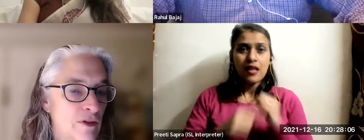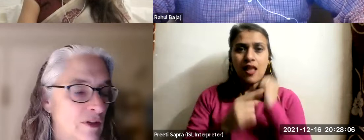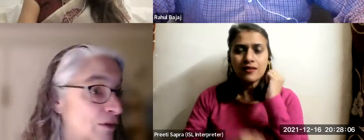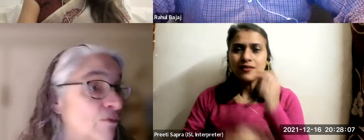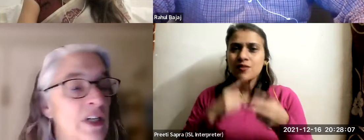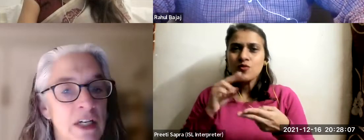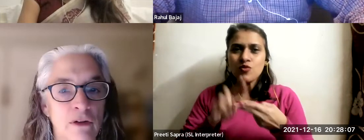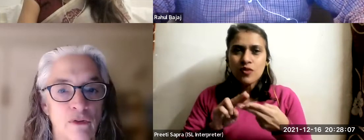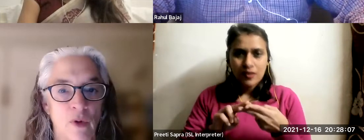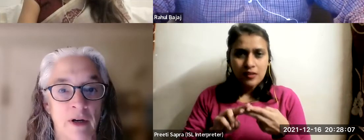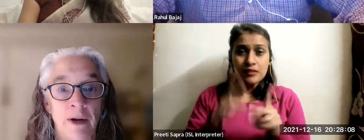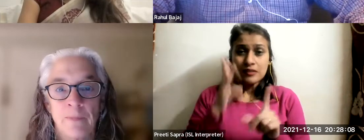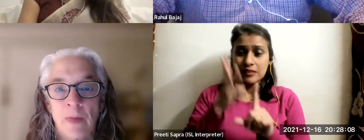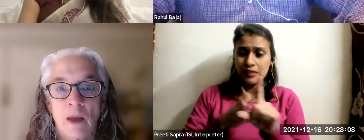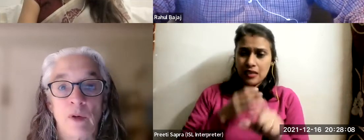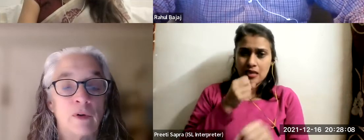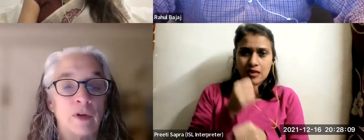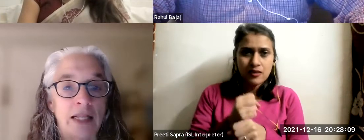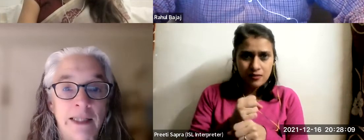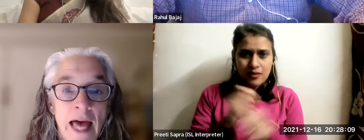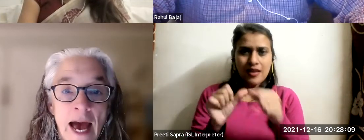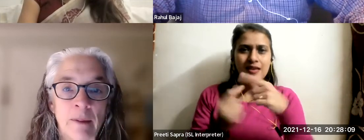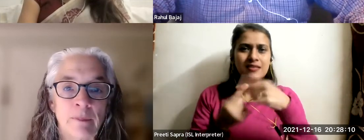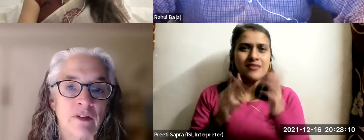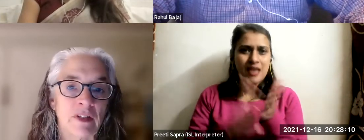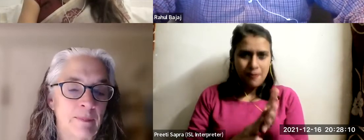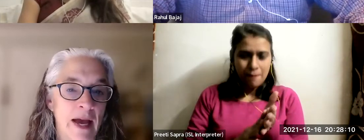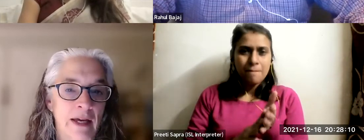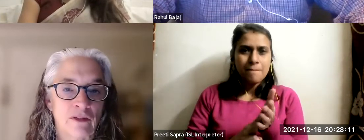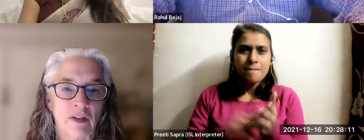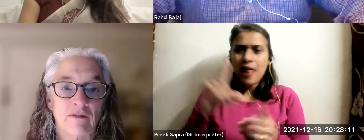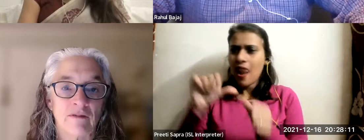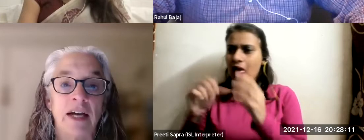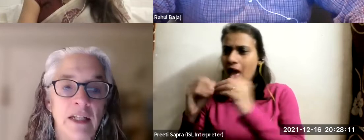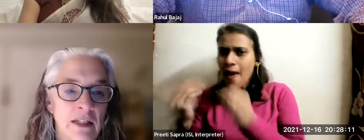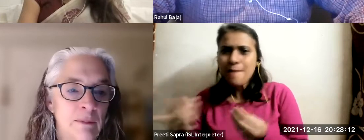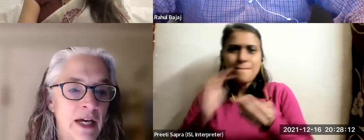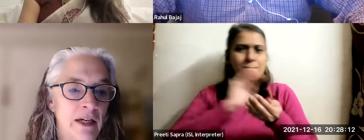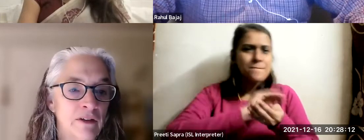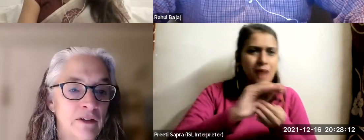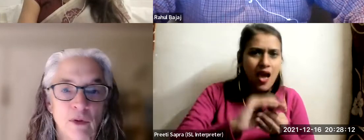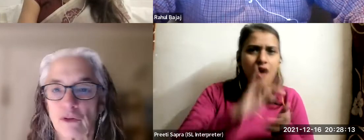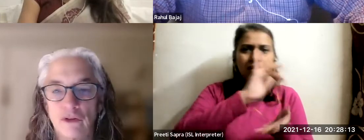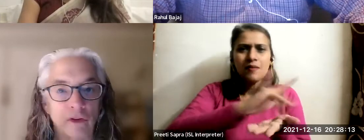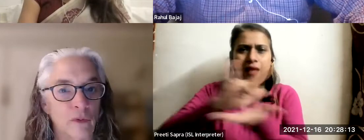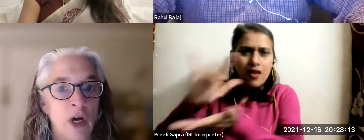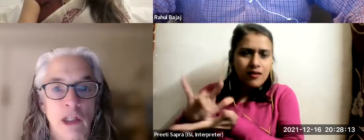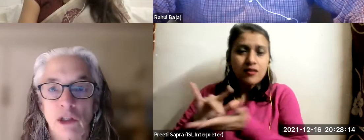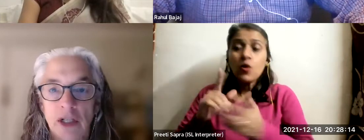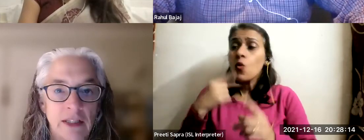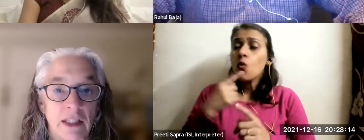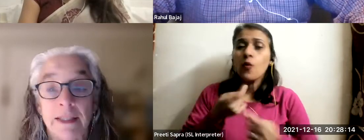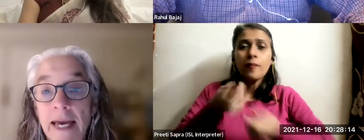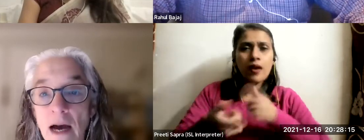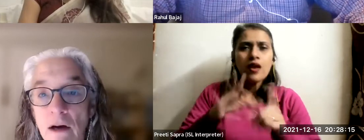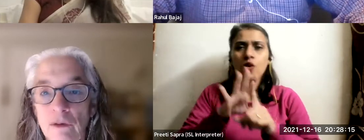So after like 3 years where we were in labs and the banks invited the blind customers to